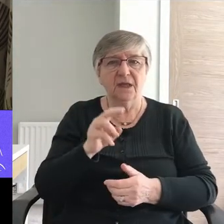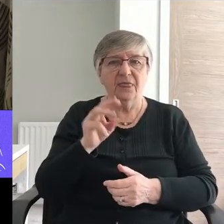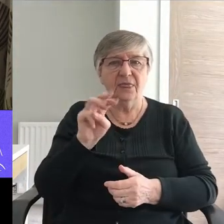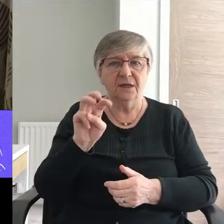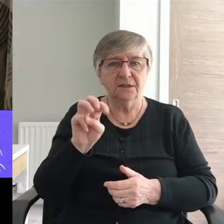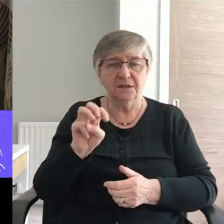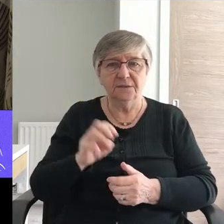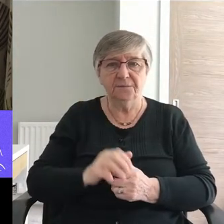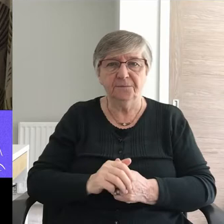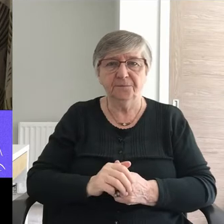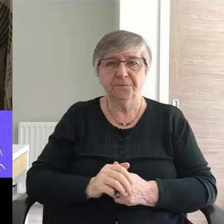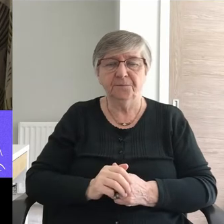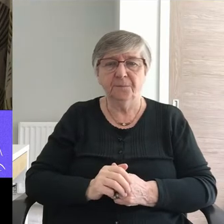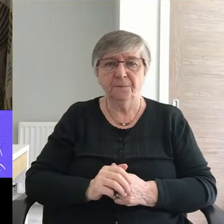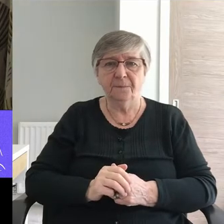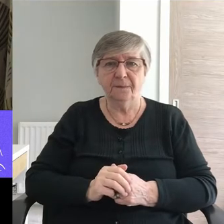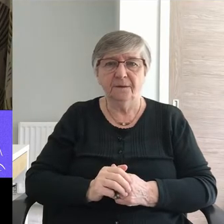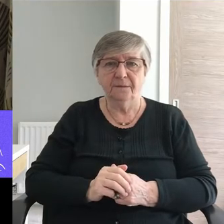13.